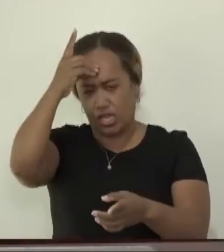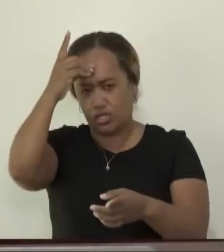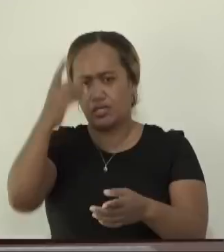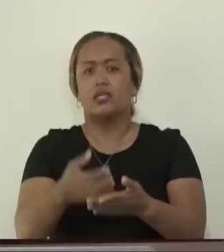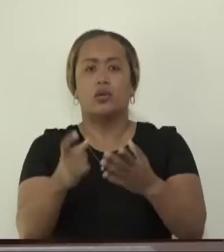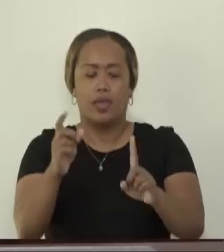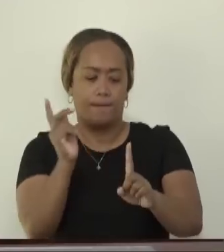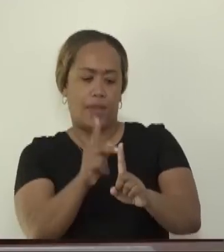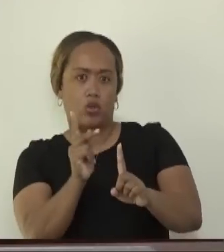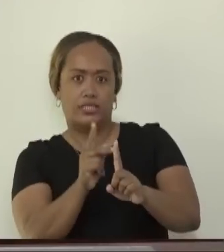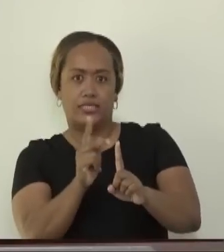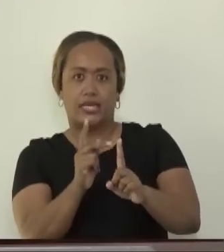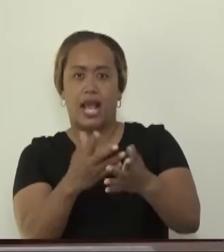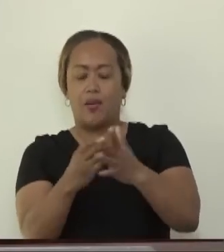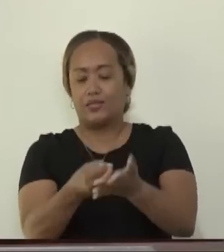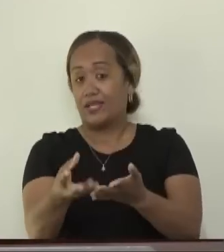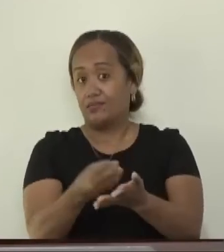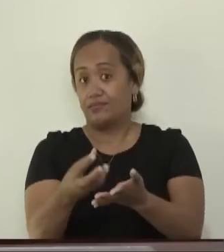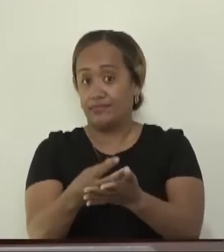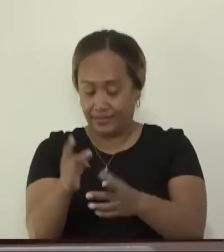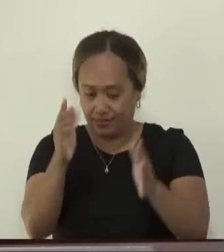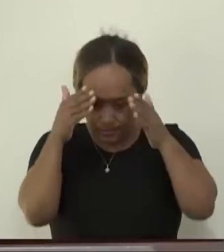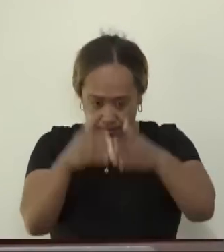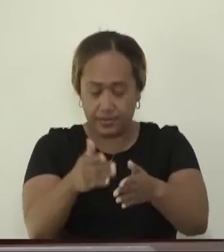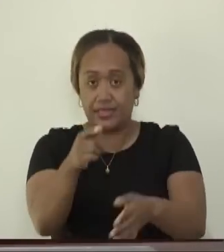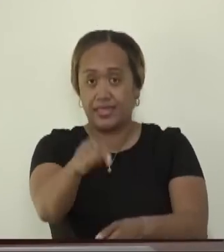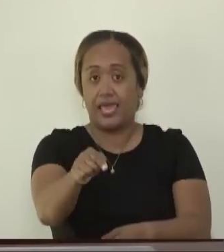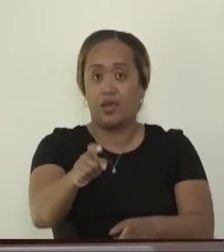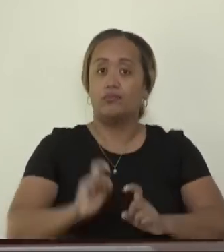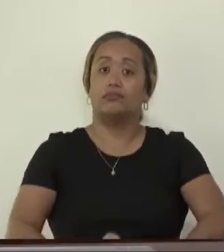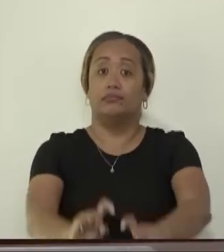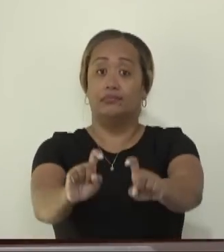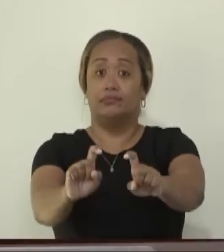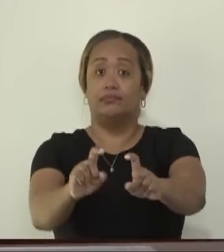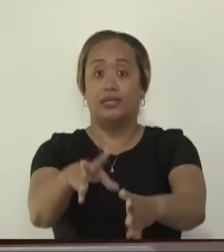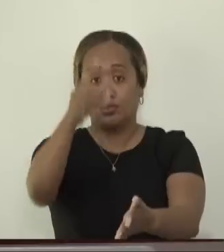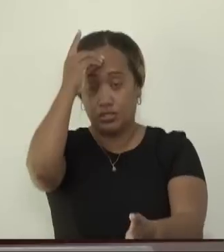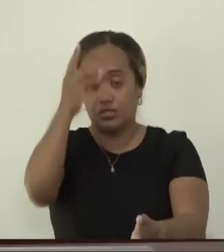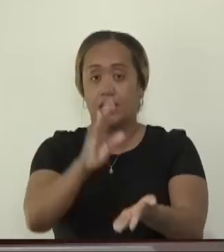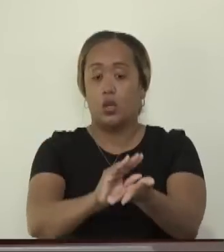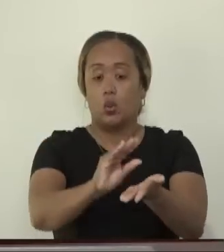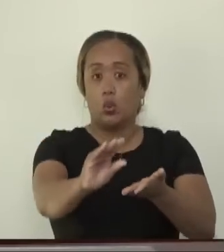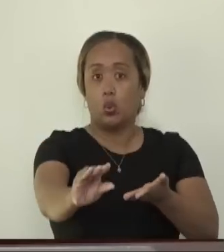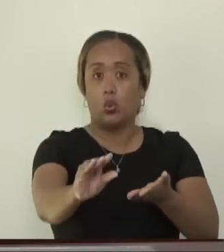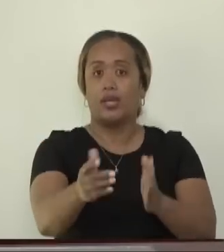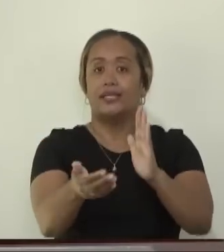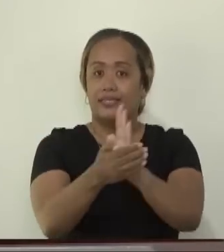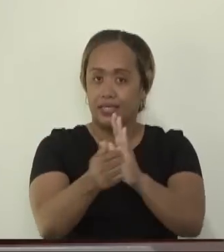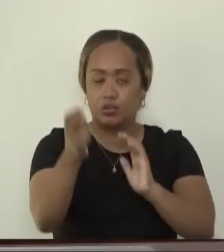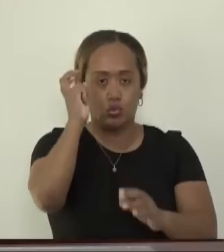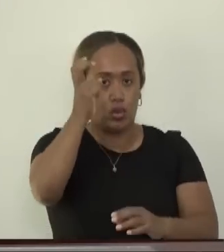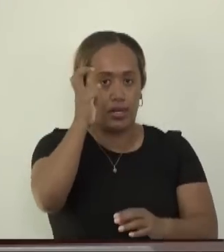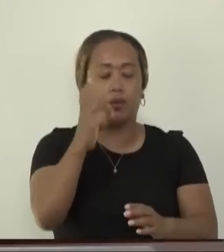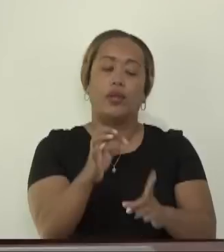our priority, so our expenditure commitment will be retained, and allocation for skills training